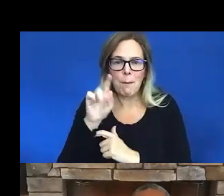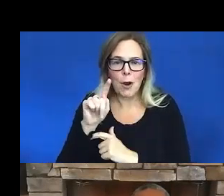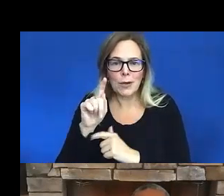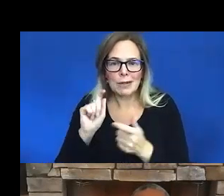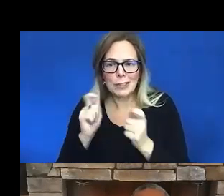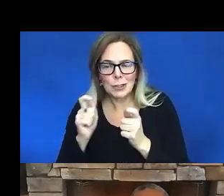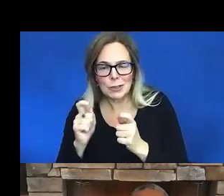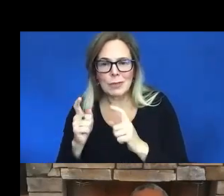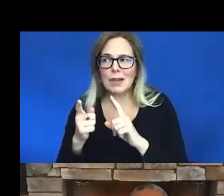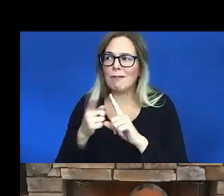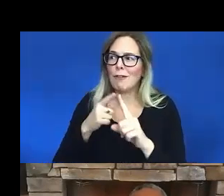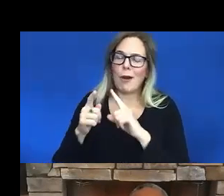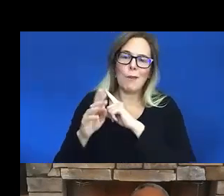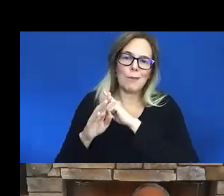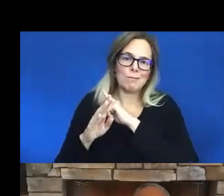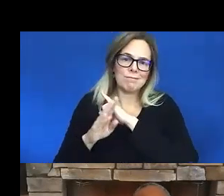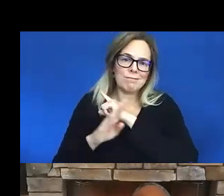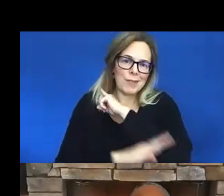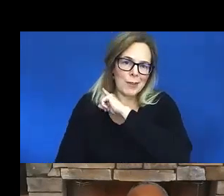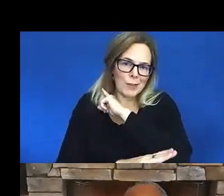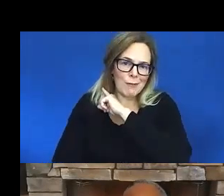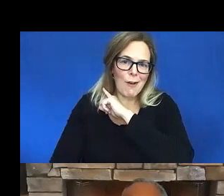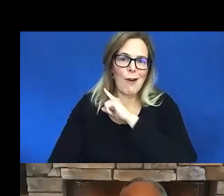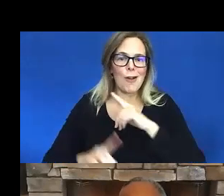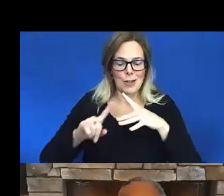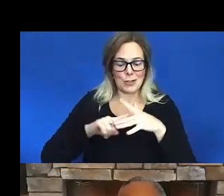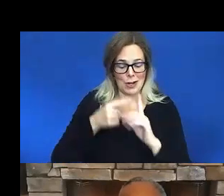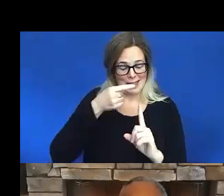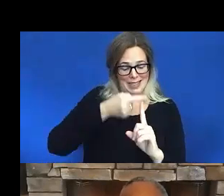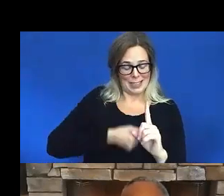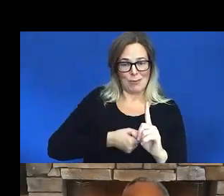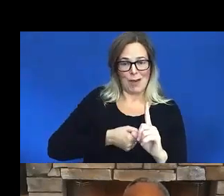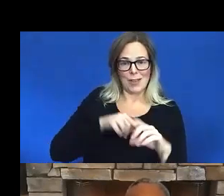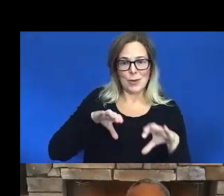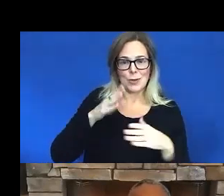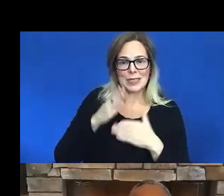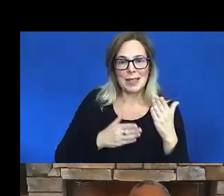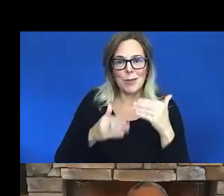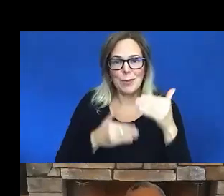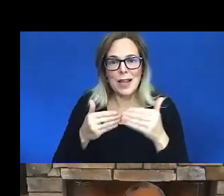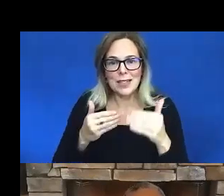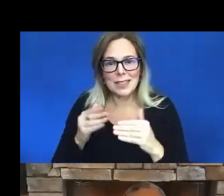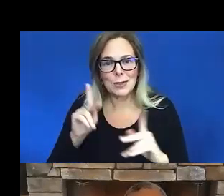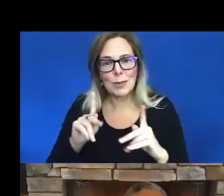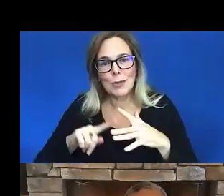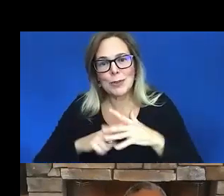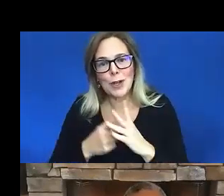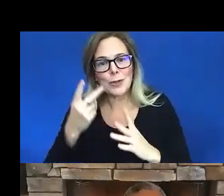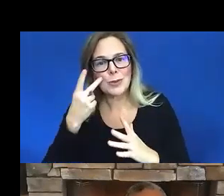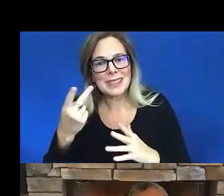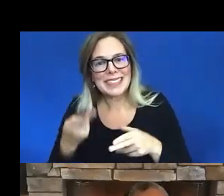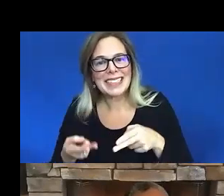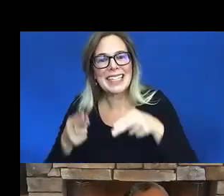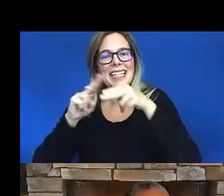from the fall, starting this month. We're doing some processes, so people will start to see increases in